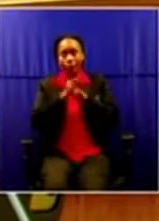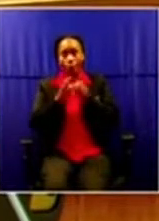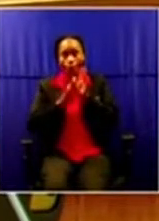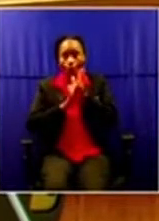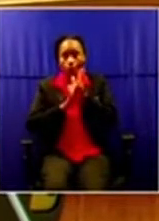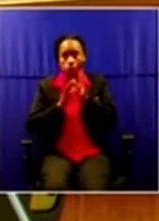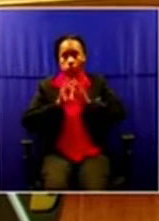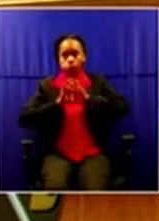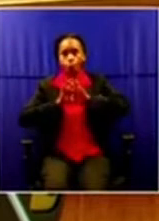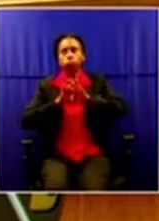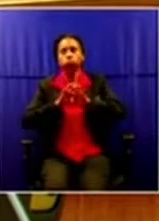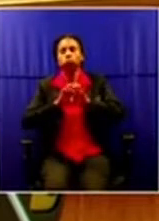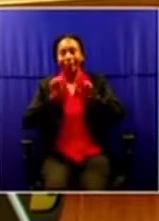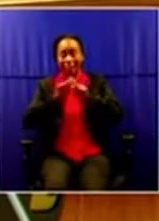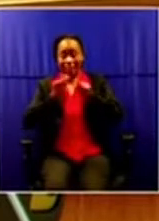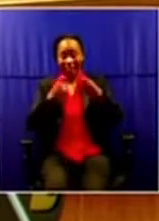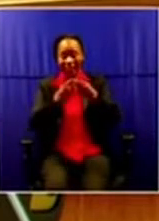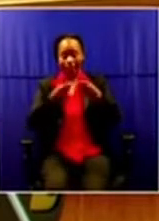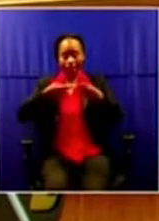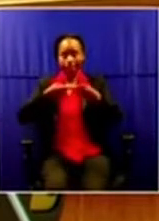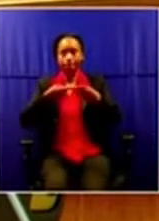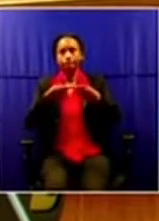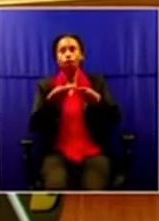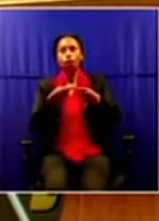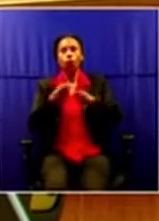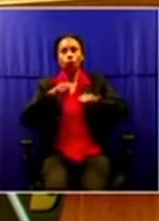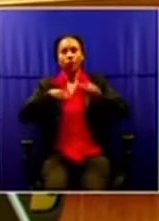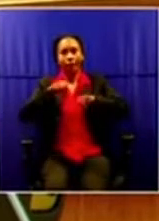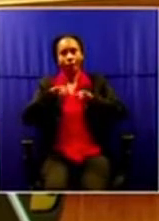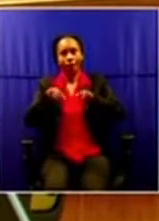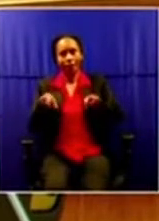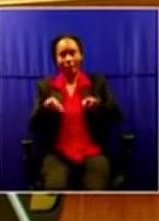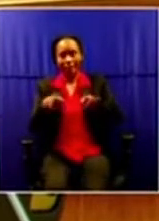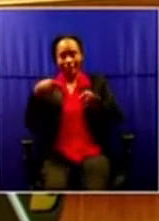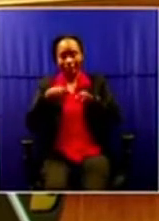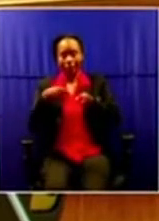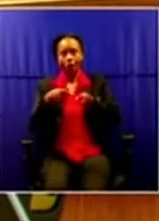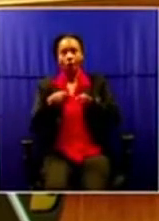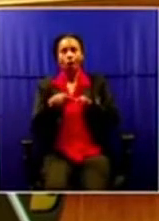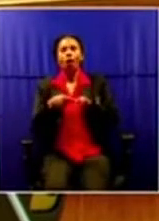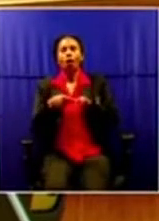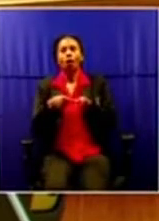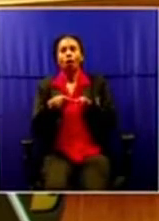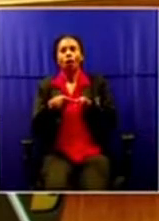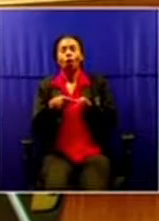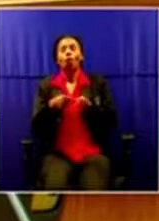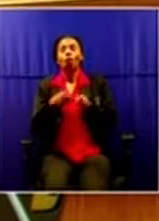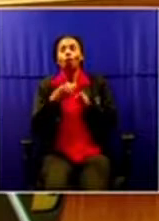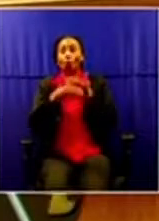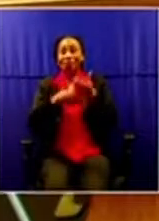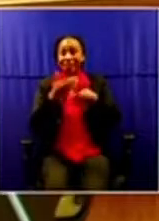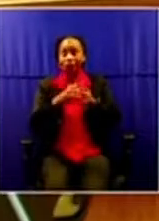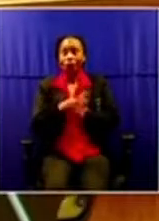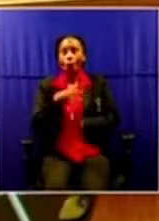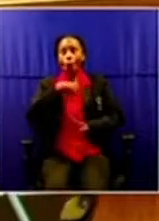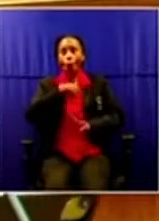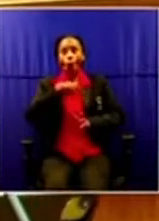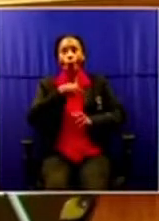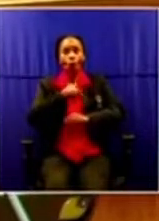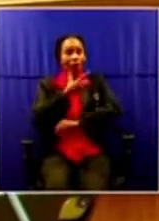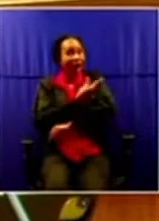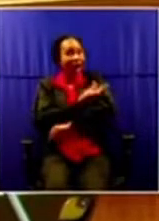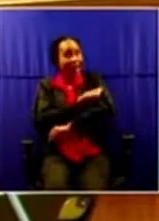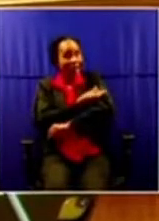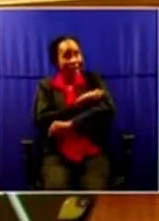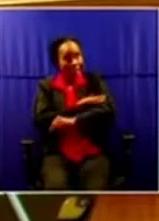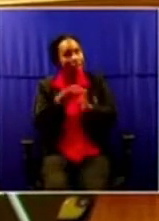of scientists to begin the process of developing our own vaccines so that we can